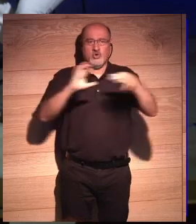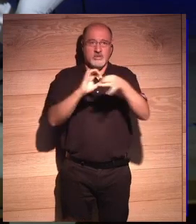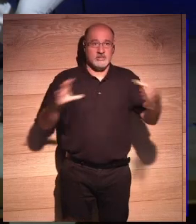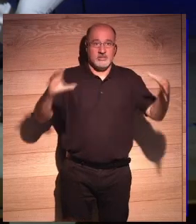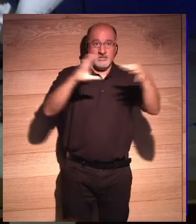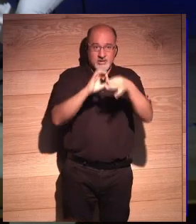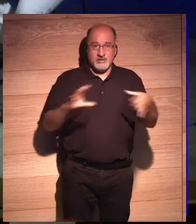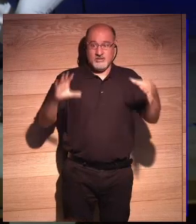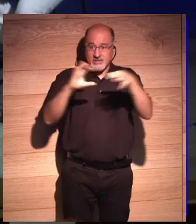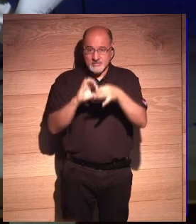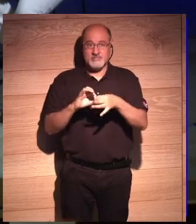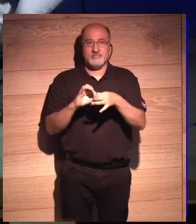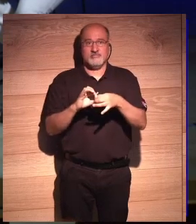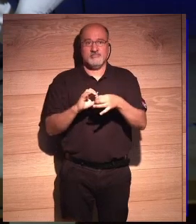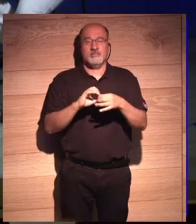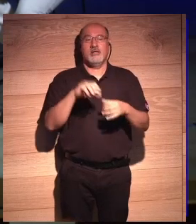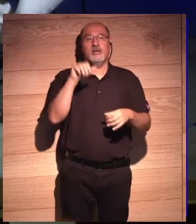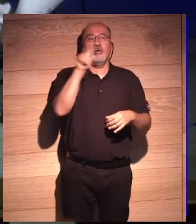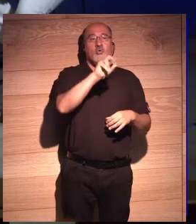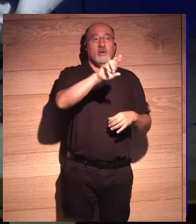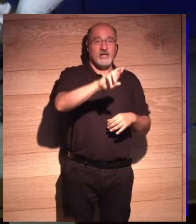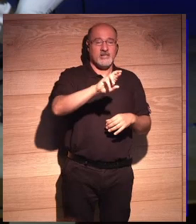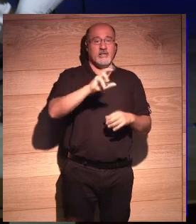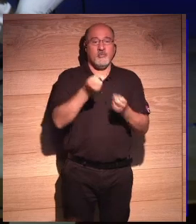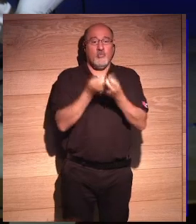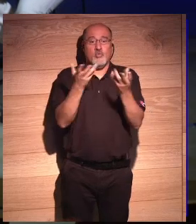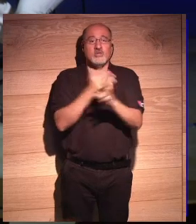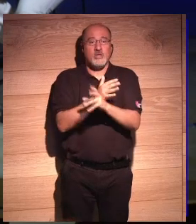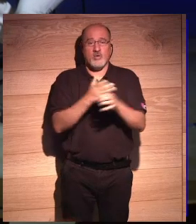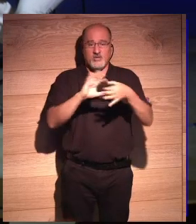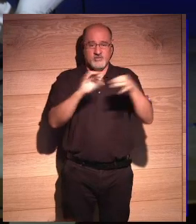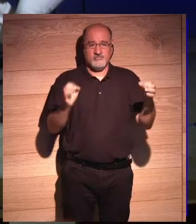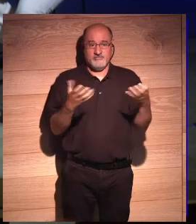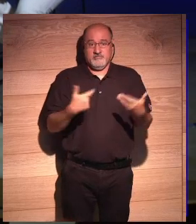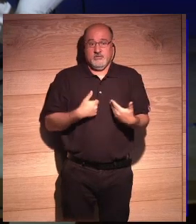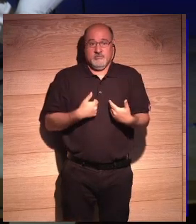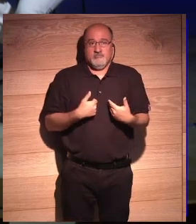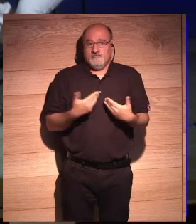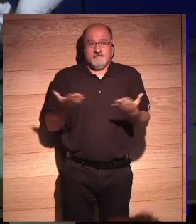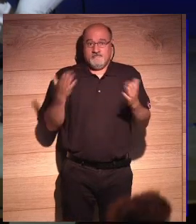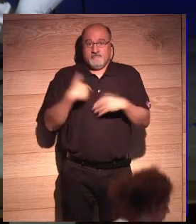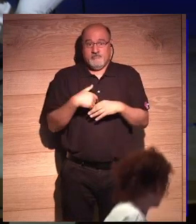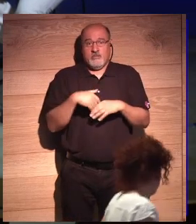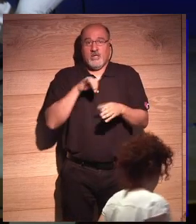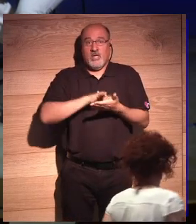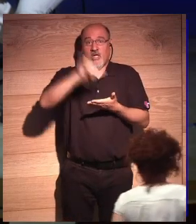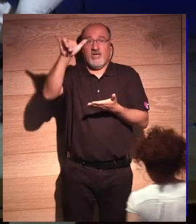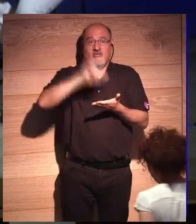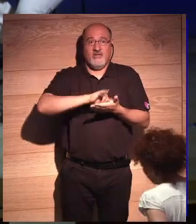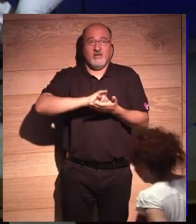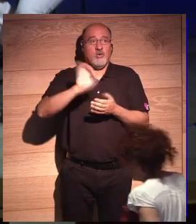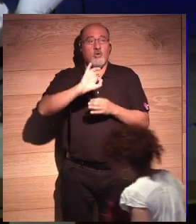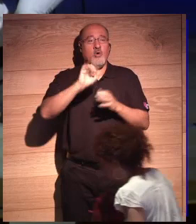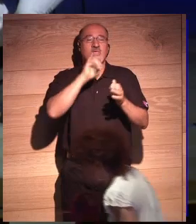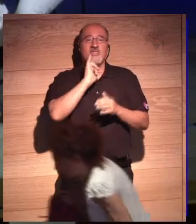connect us all, and this is what I was saying about the multiplayer VR, que cogerme un avión. When I don't have to